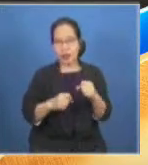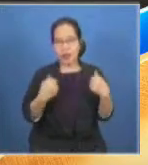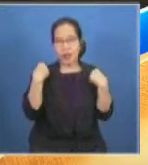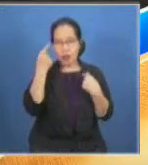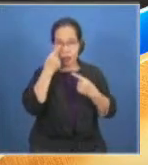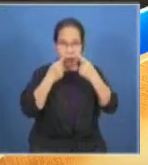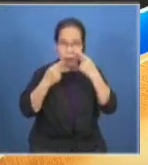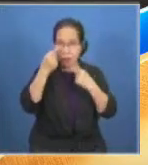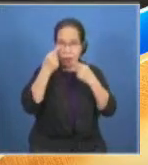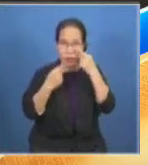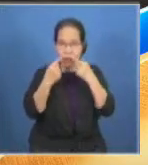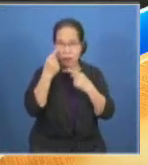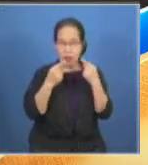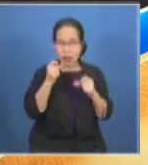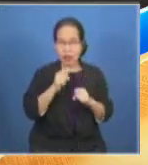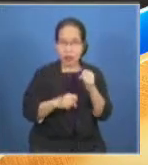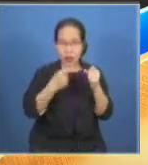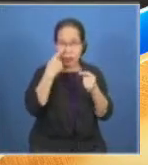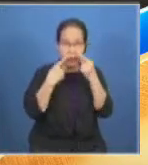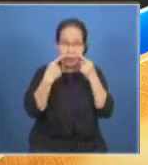So, with tears.